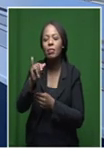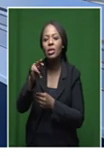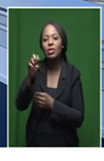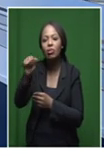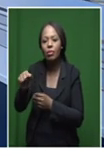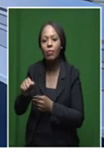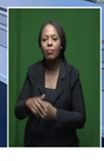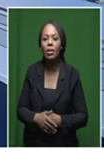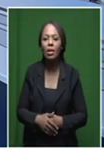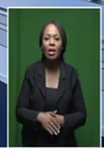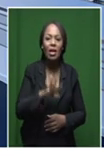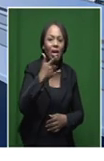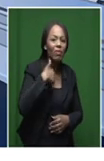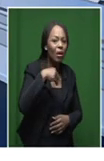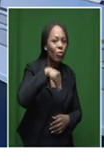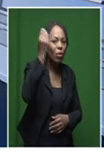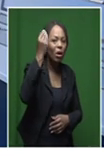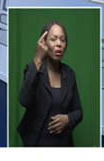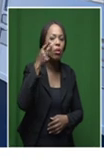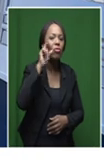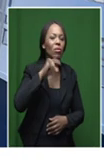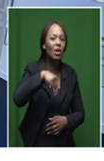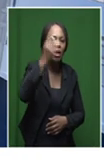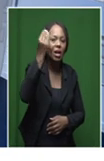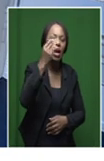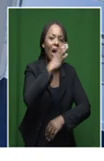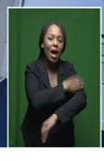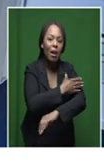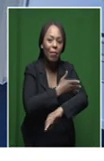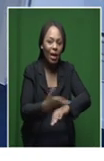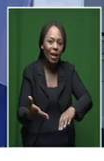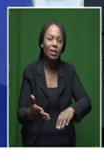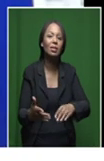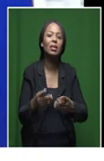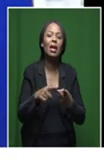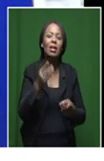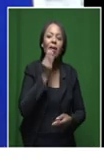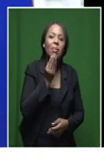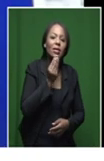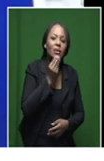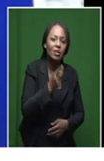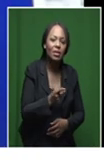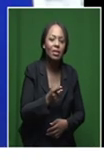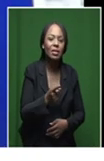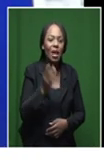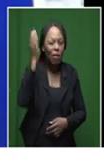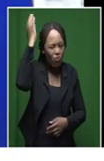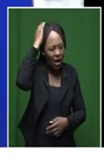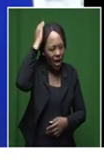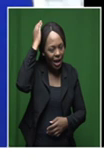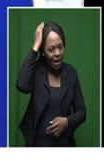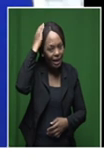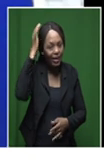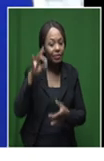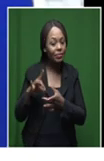neurocognitive function? So, you know, things like high blood pressure and diabetes really do take a strain, or the brain takes a strain with conditions